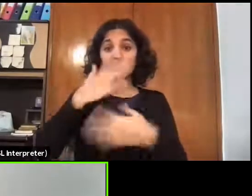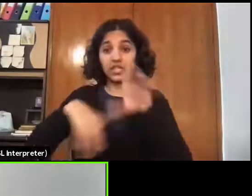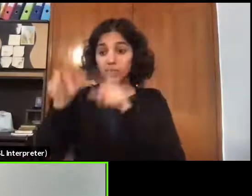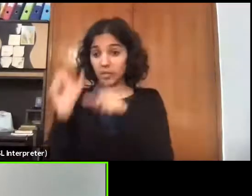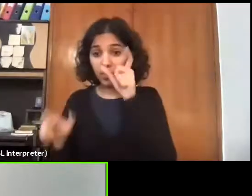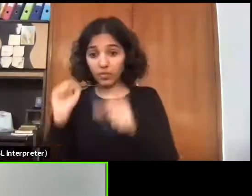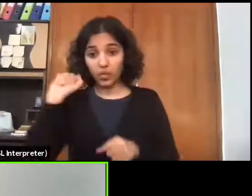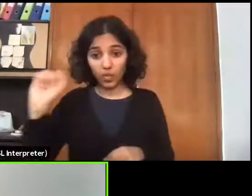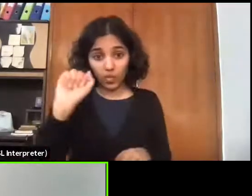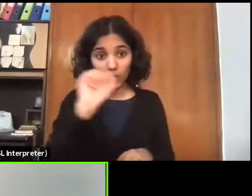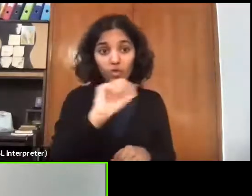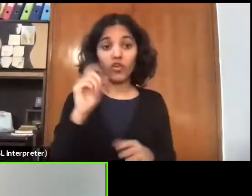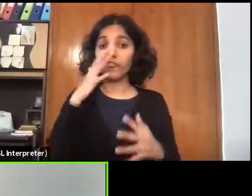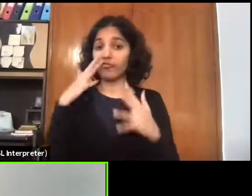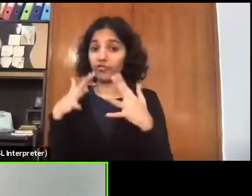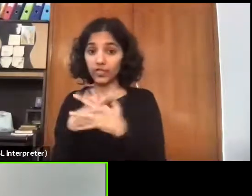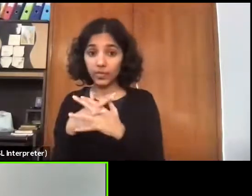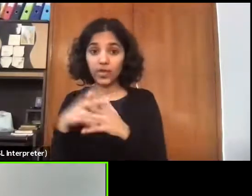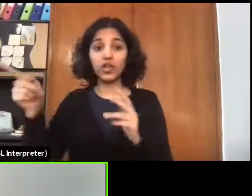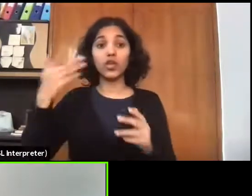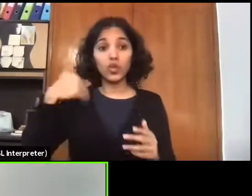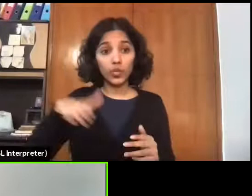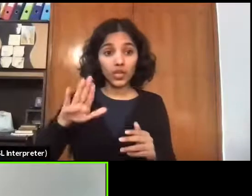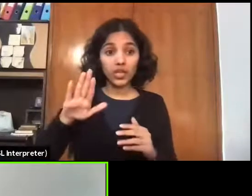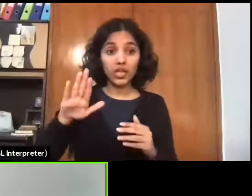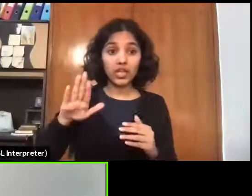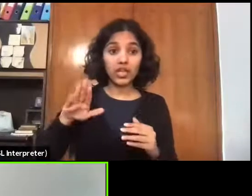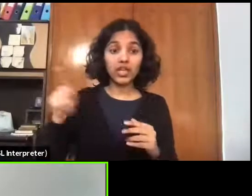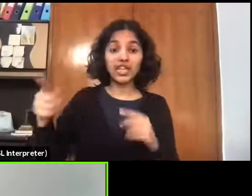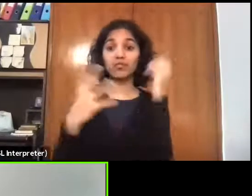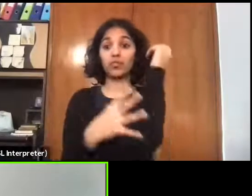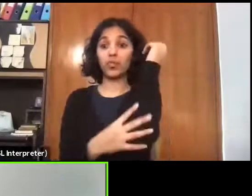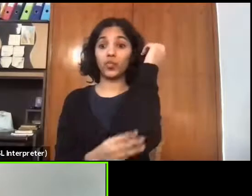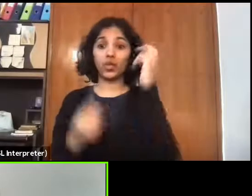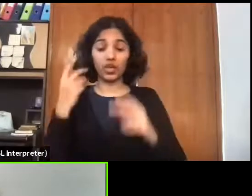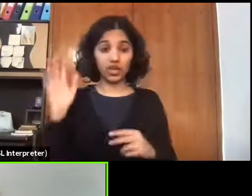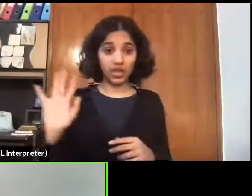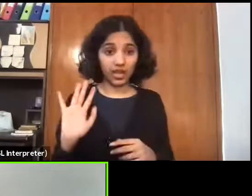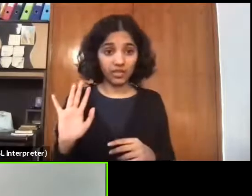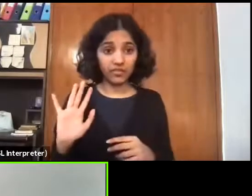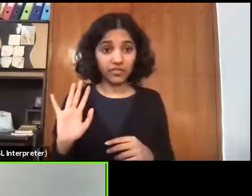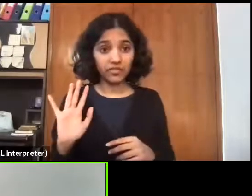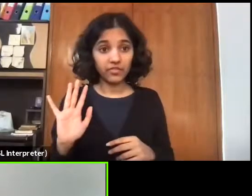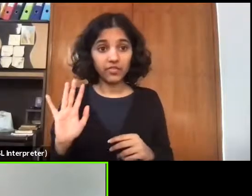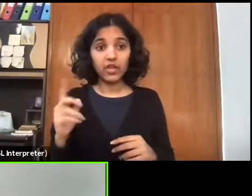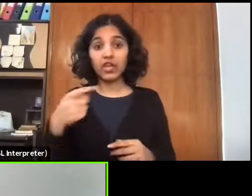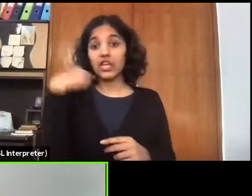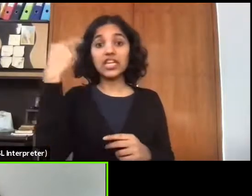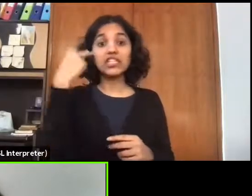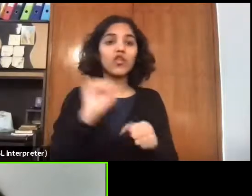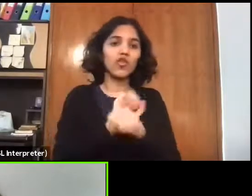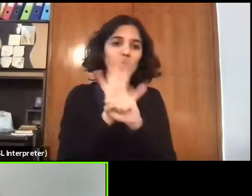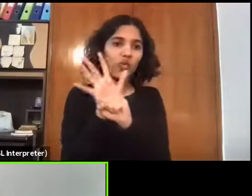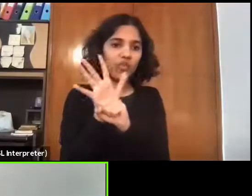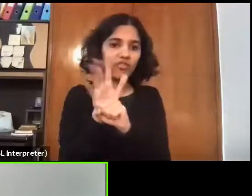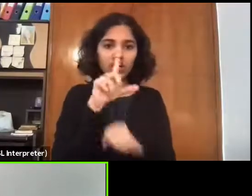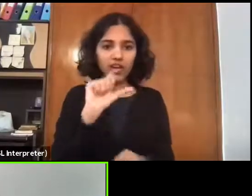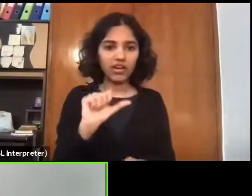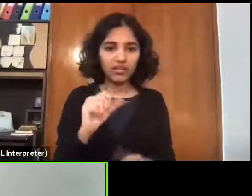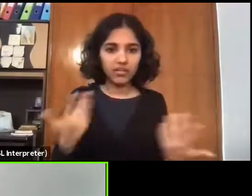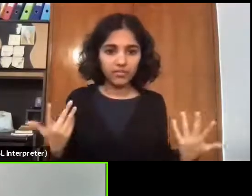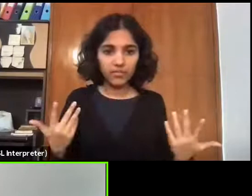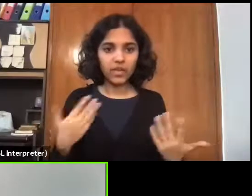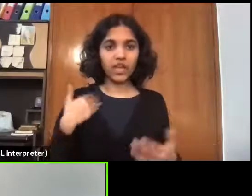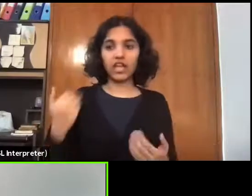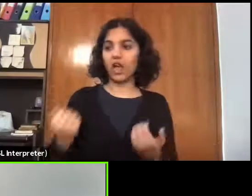people and women will be on the edges of poverty because of the coronavirus, the pandemic that has